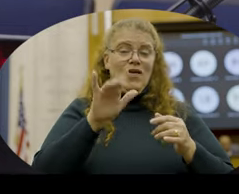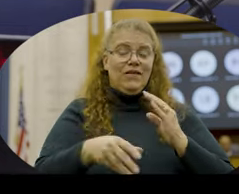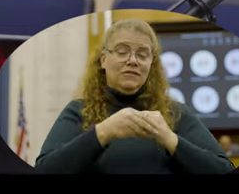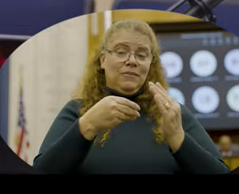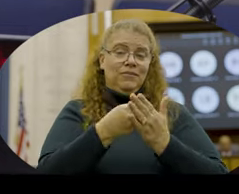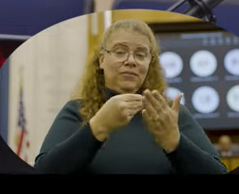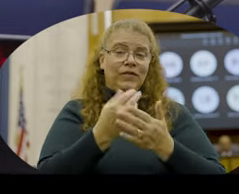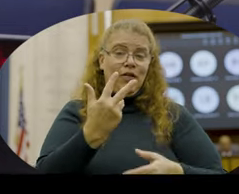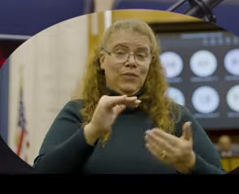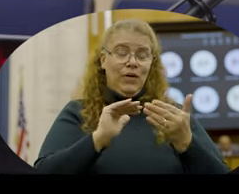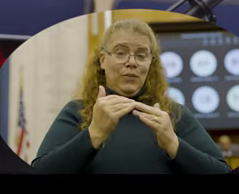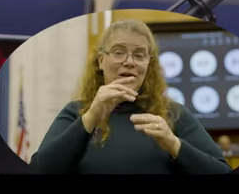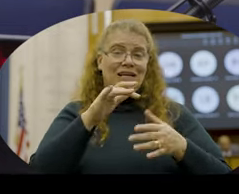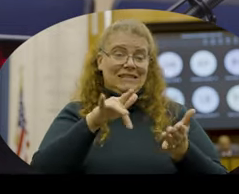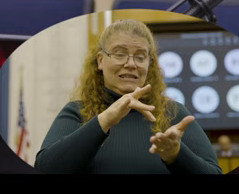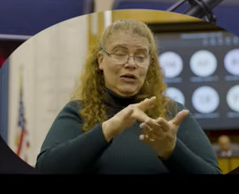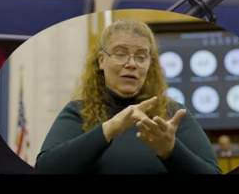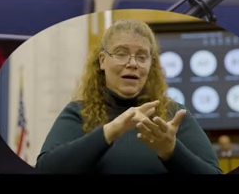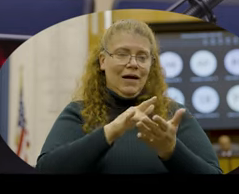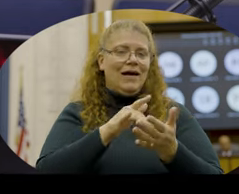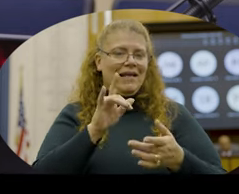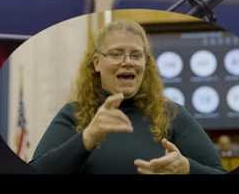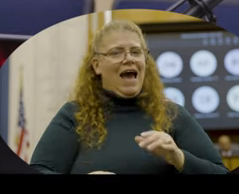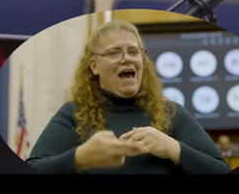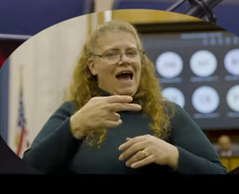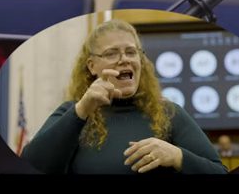restore this value asset to our community.